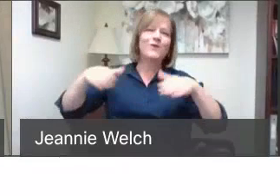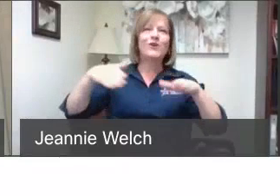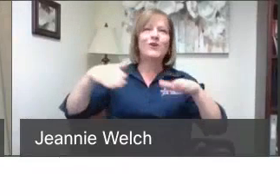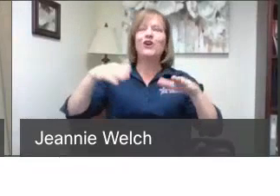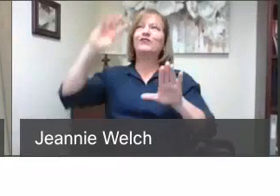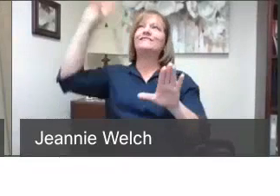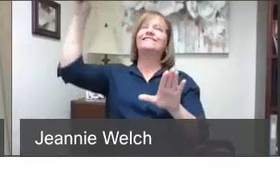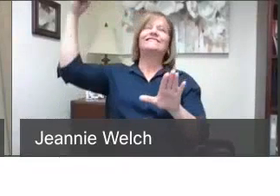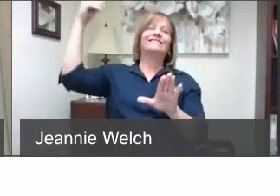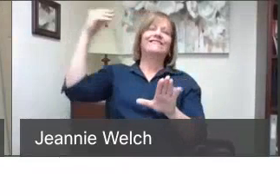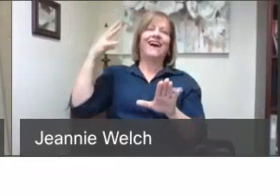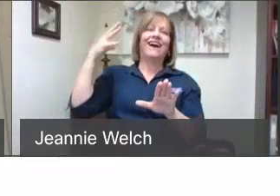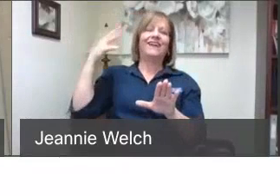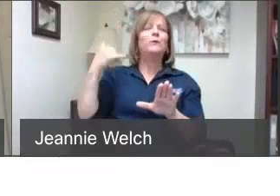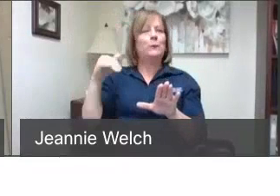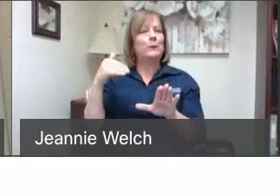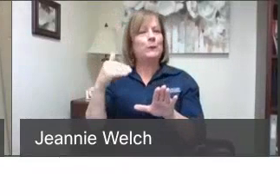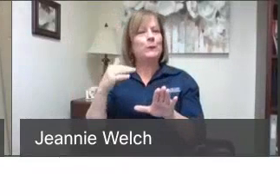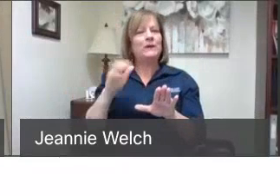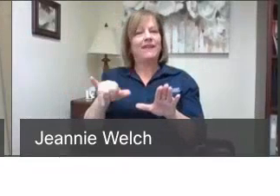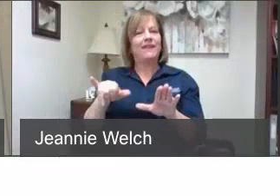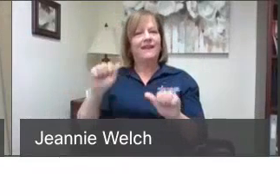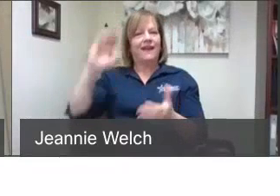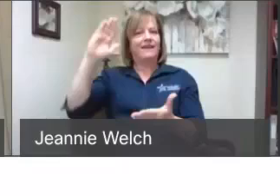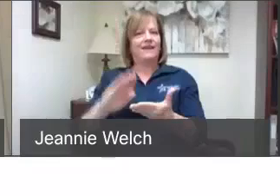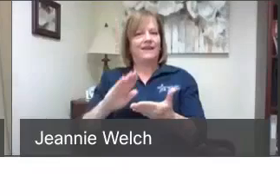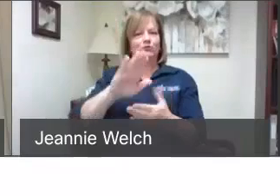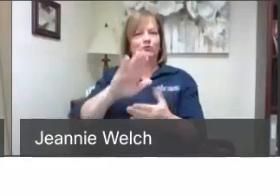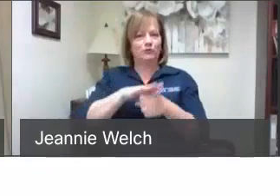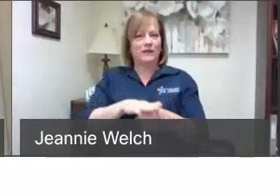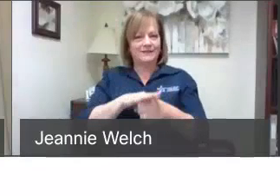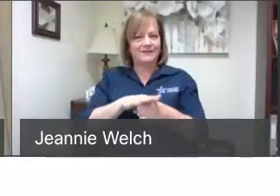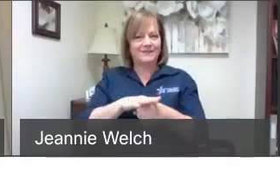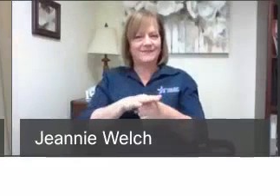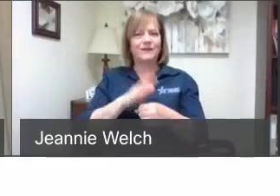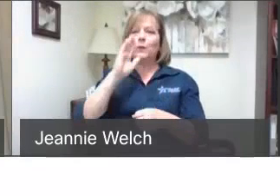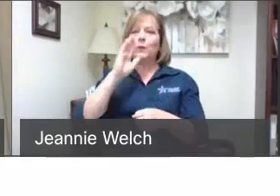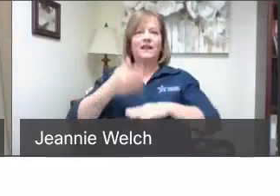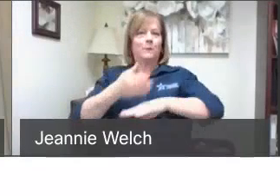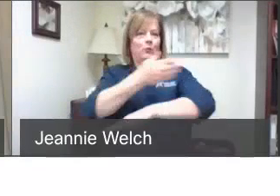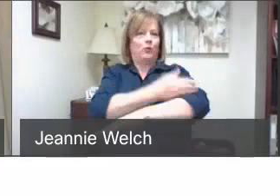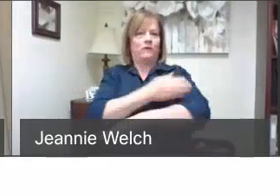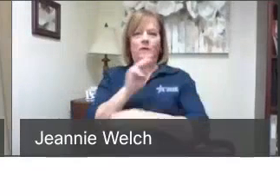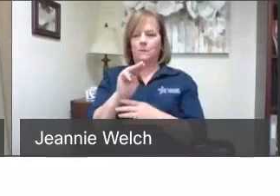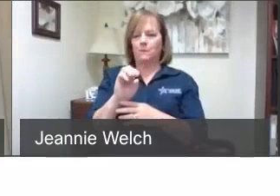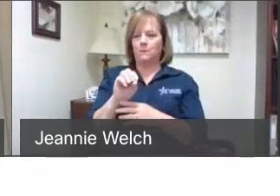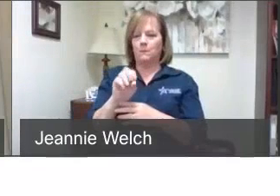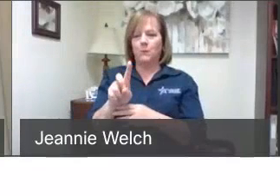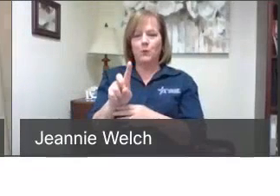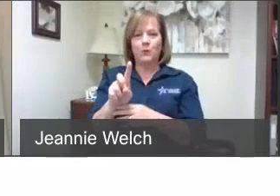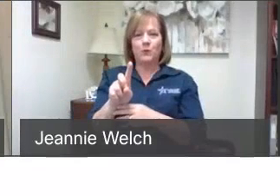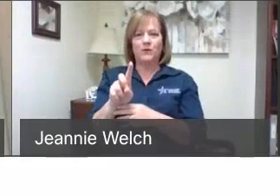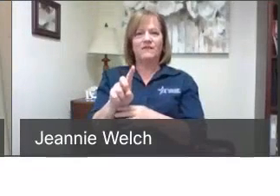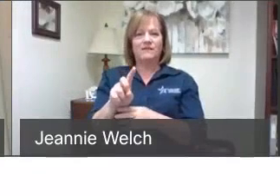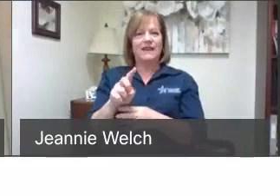research shows that exercise can relieve stress. It improves your mood and it helps you sleep better. So exercise